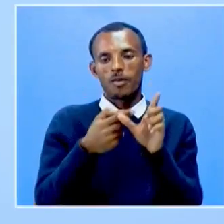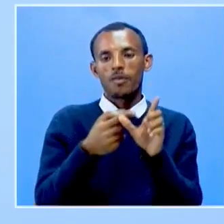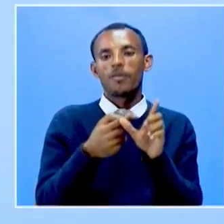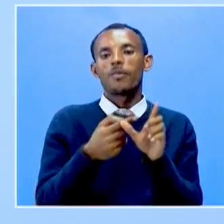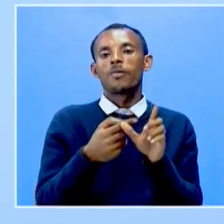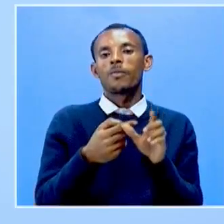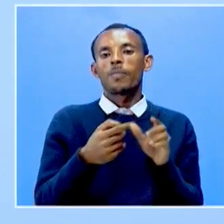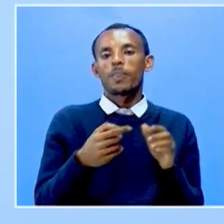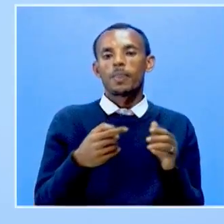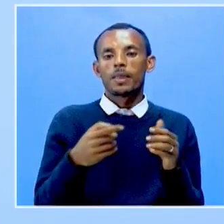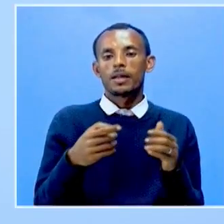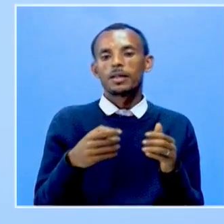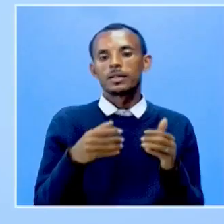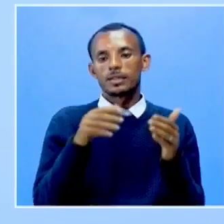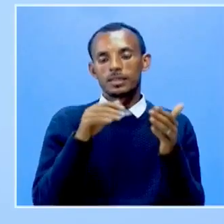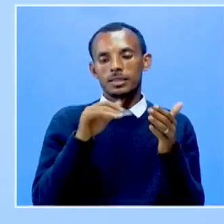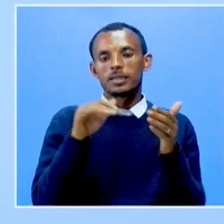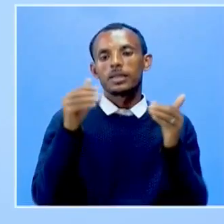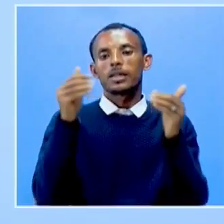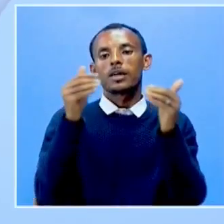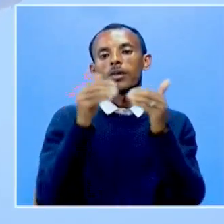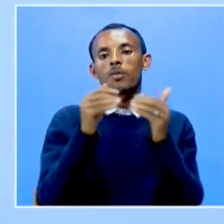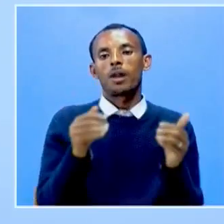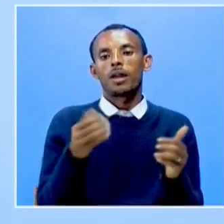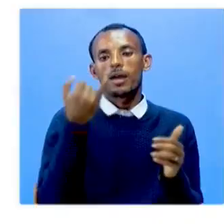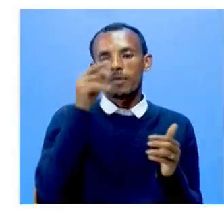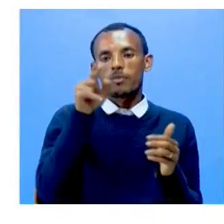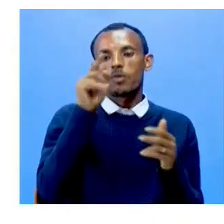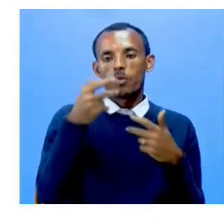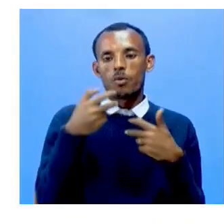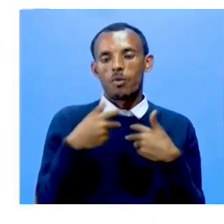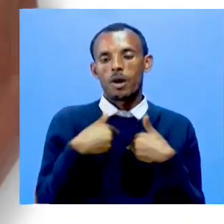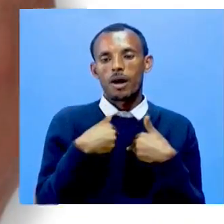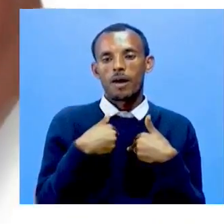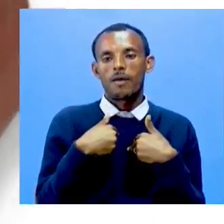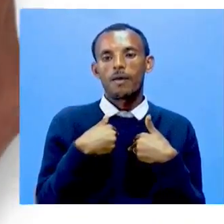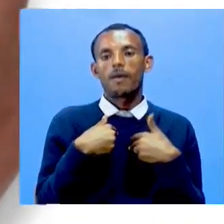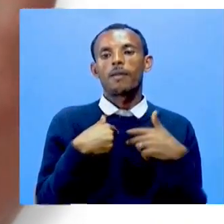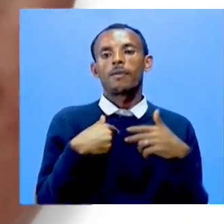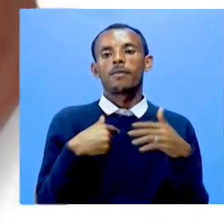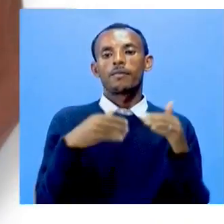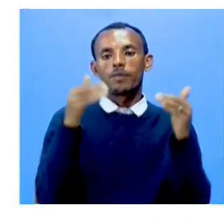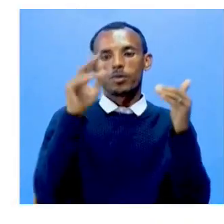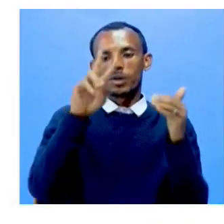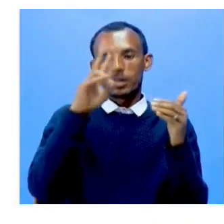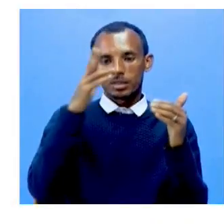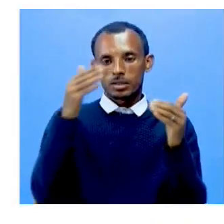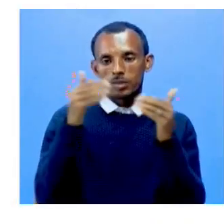congruent. That means if you have isosceles triangle,